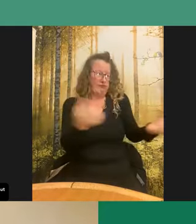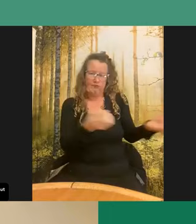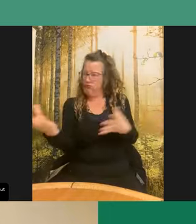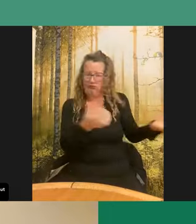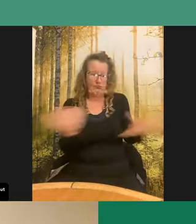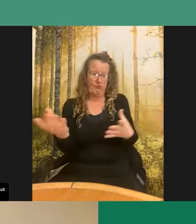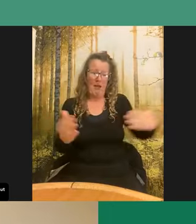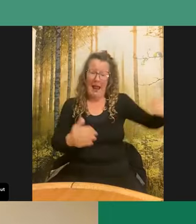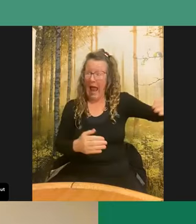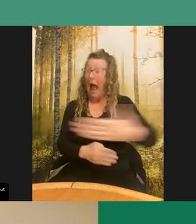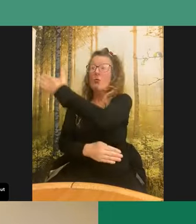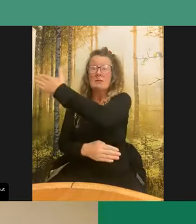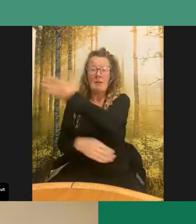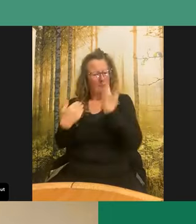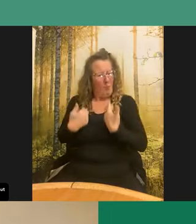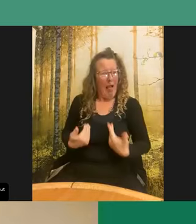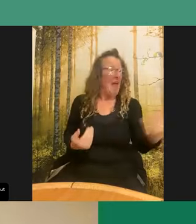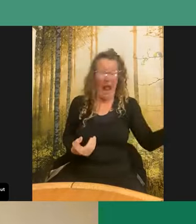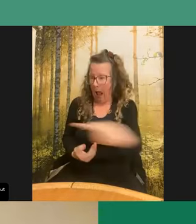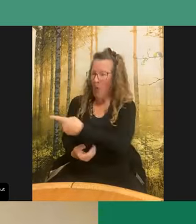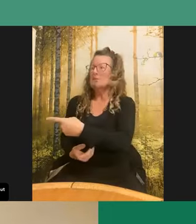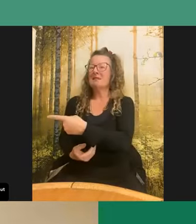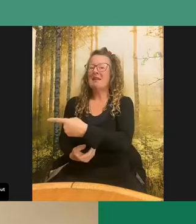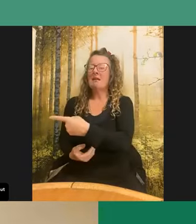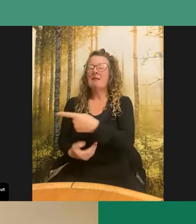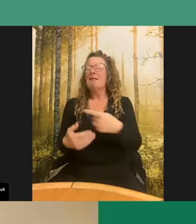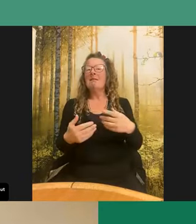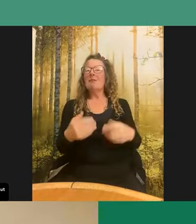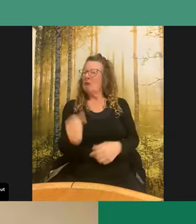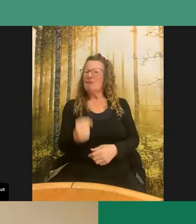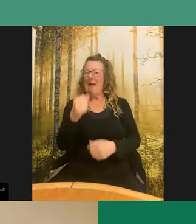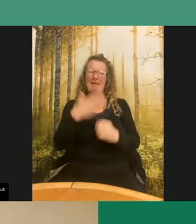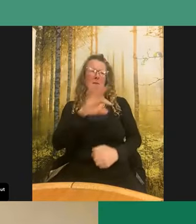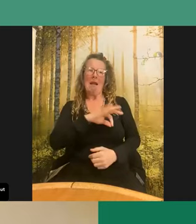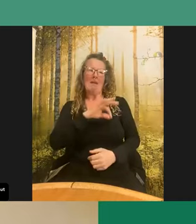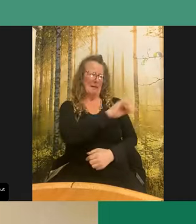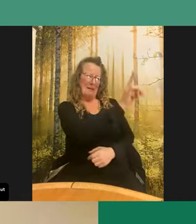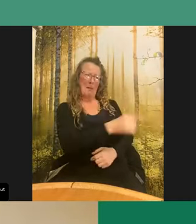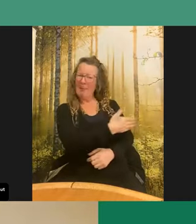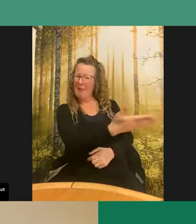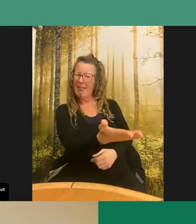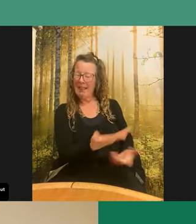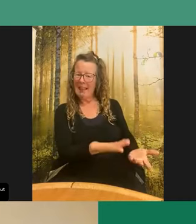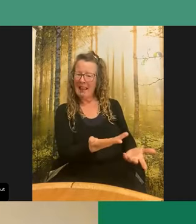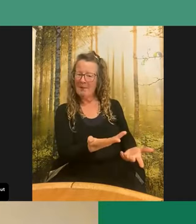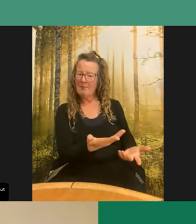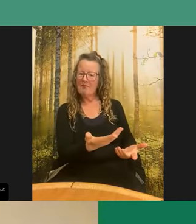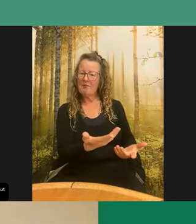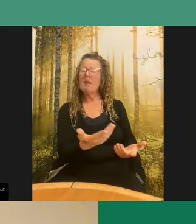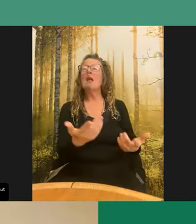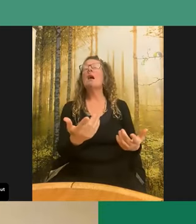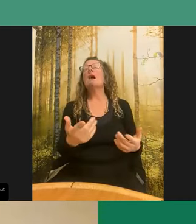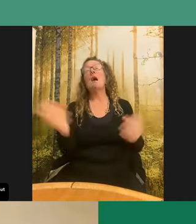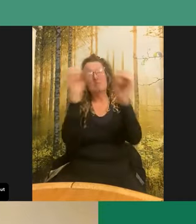anything else. So it's not, it actually wasn't beneficial. And there's a space in the room where there's lots of wheels that are moving when I talk